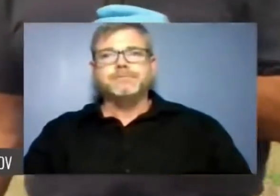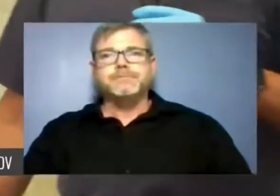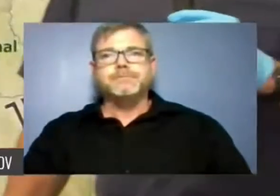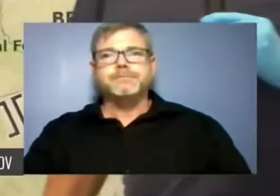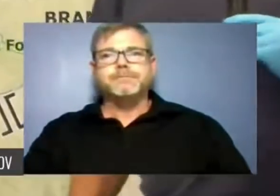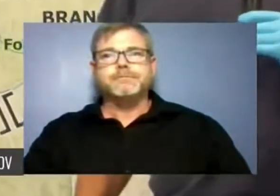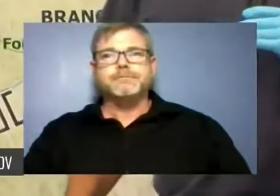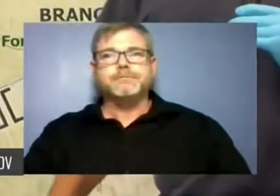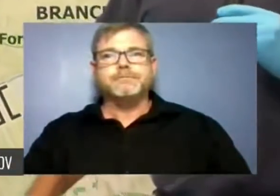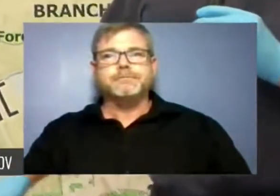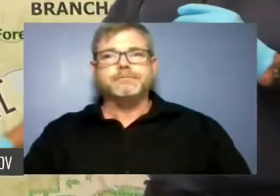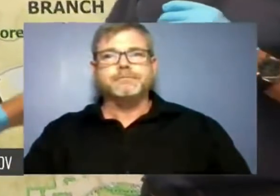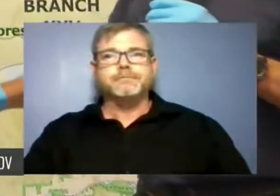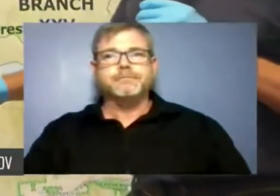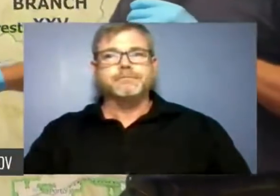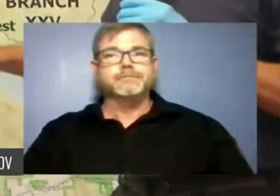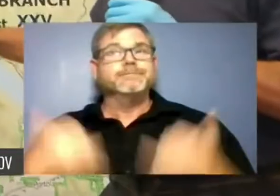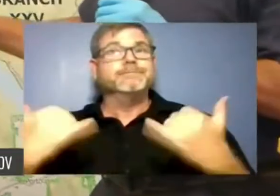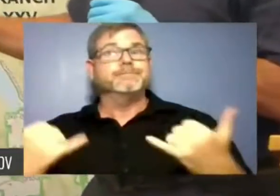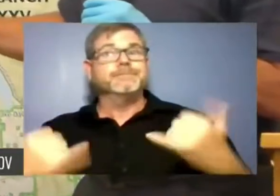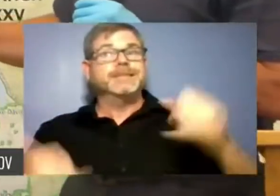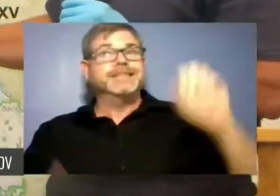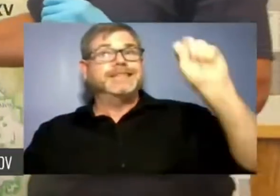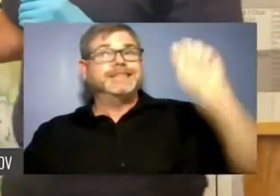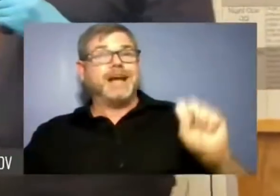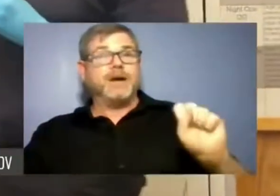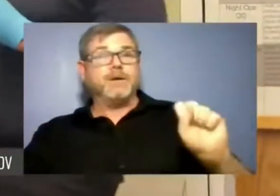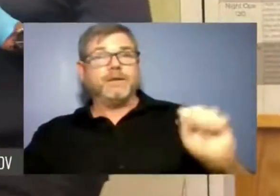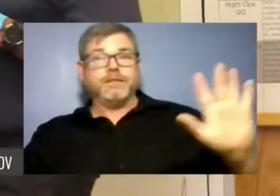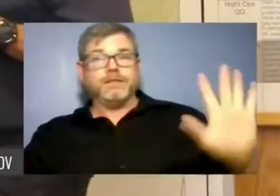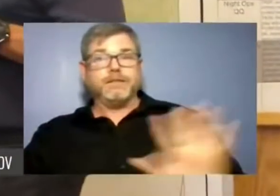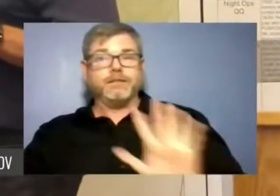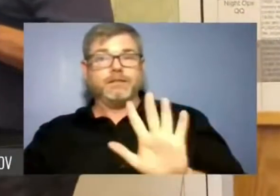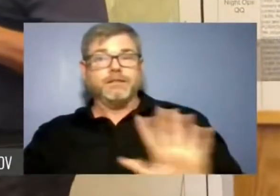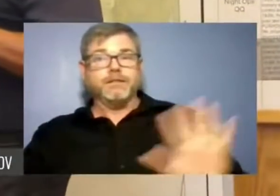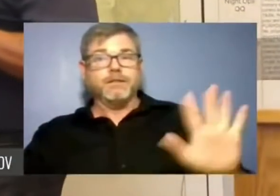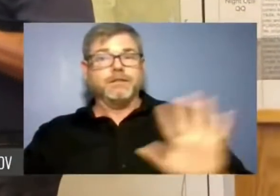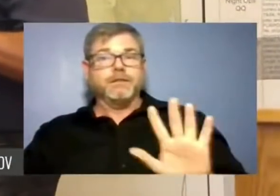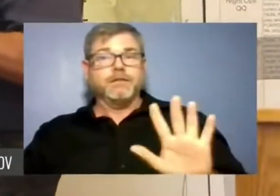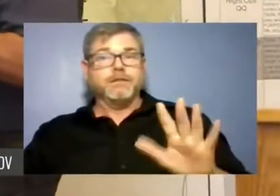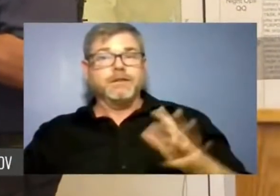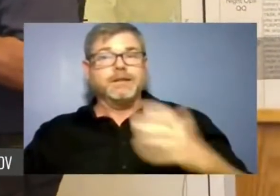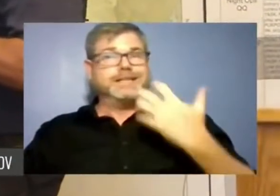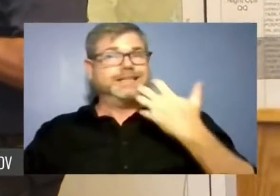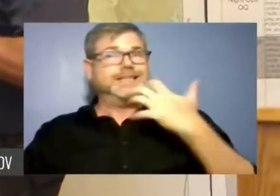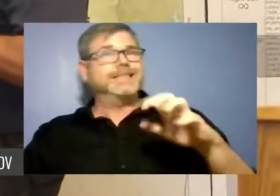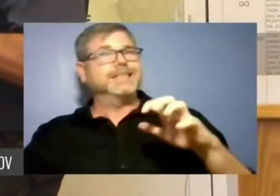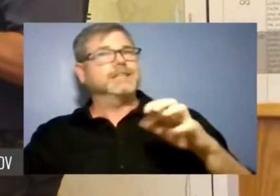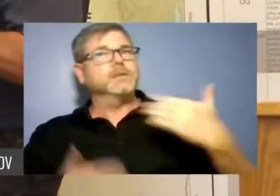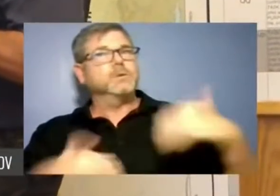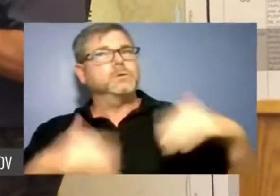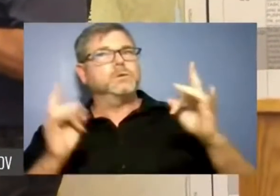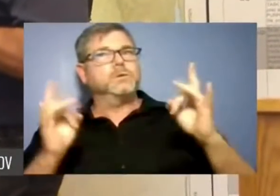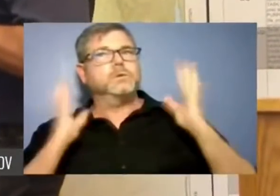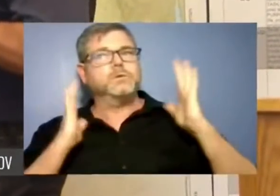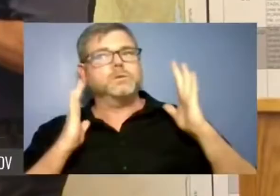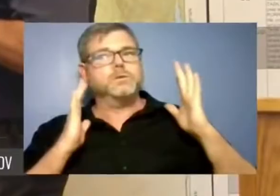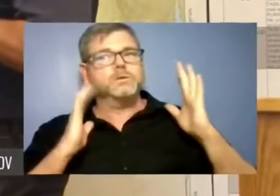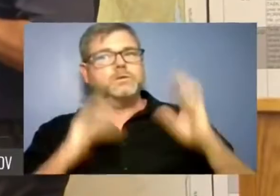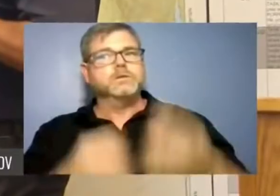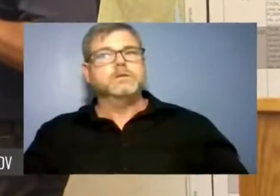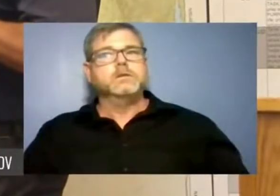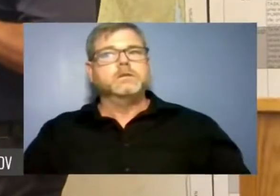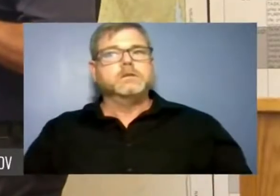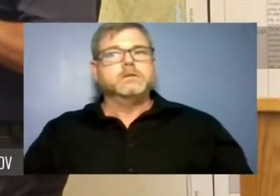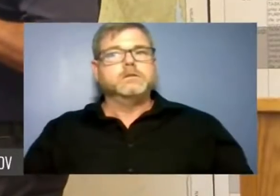our RPs reporting various heat signatures along the outside of the fire where we're sending resources to deal with them.